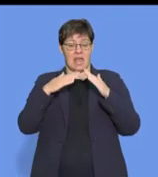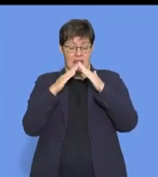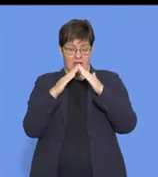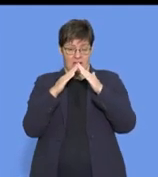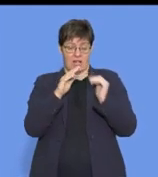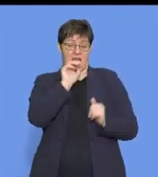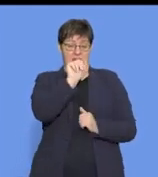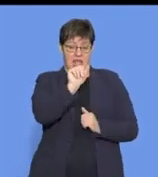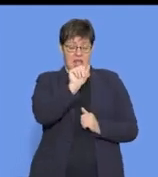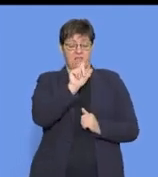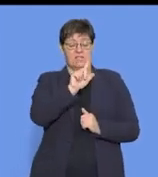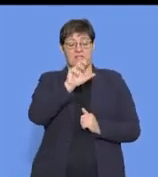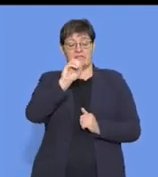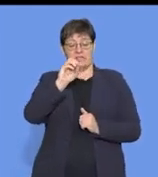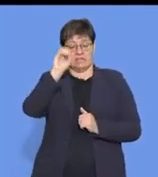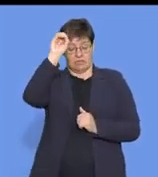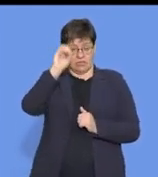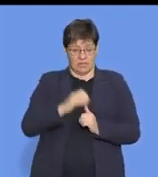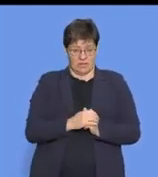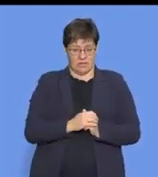A that has